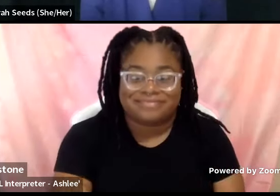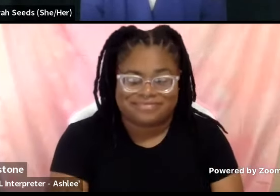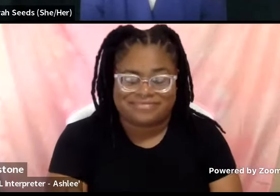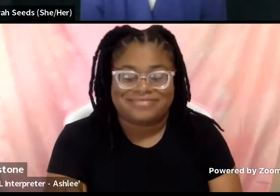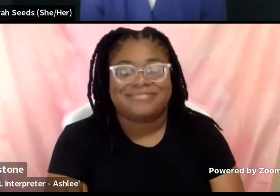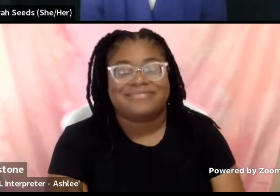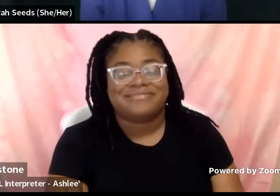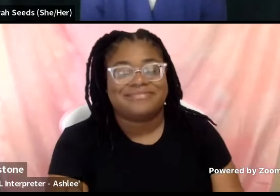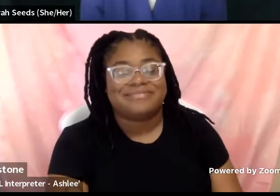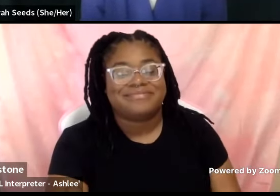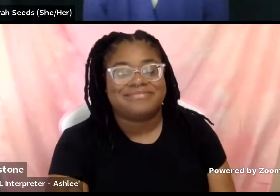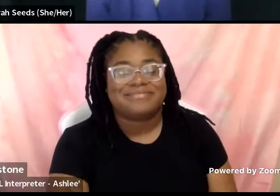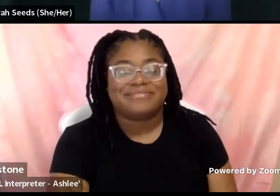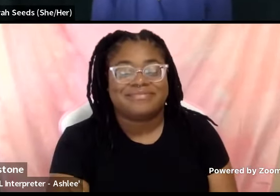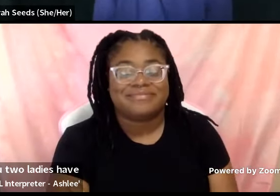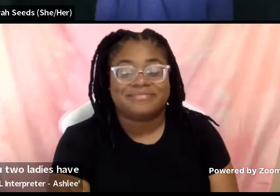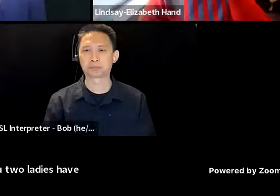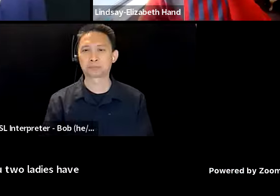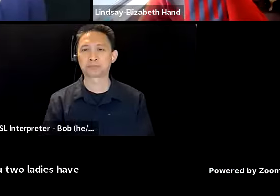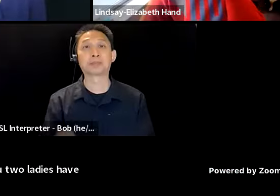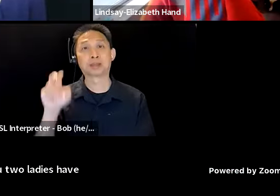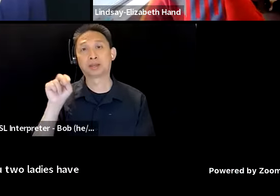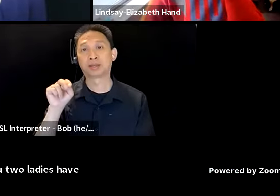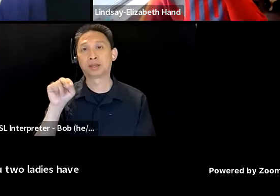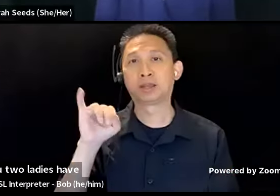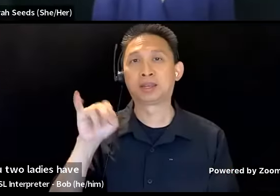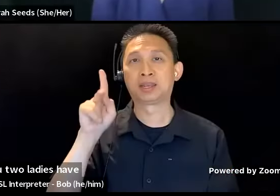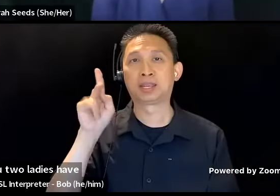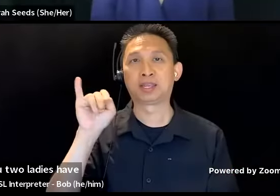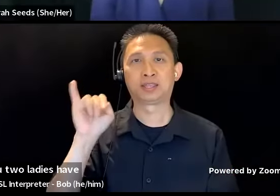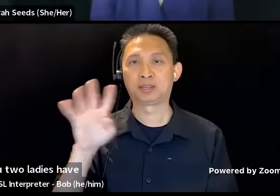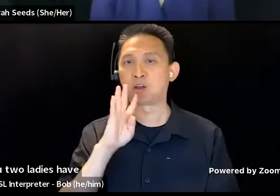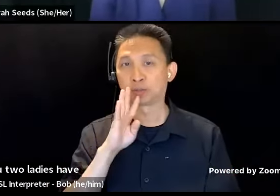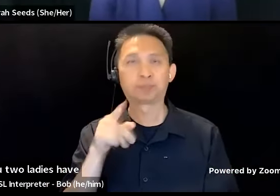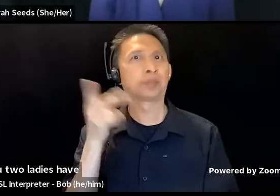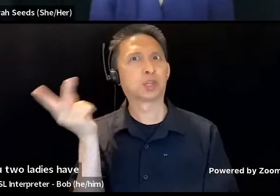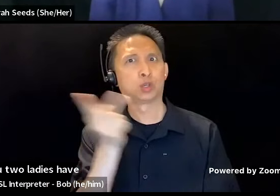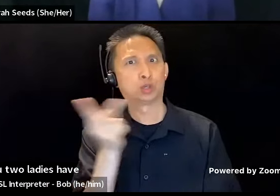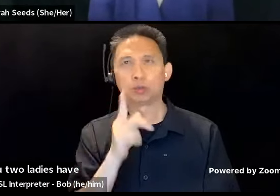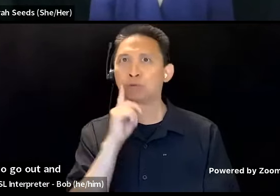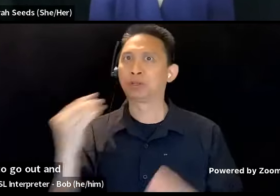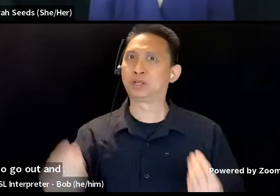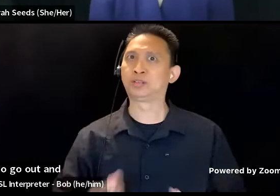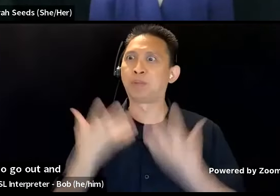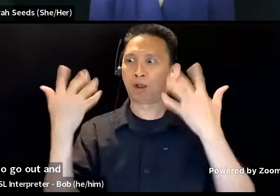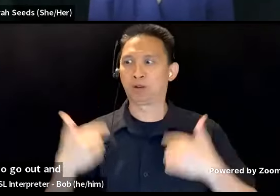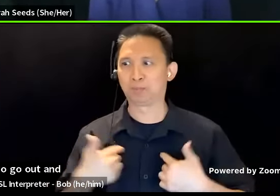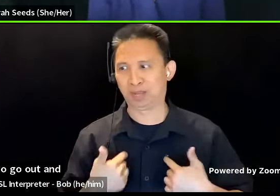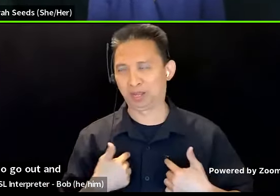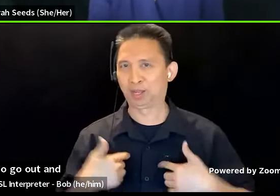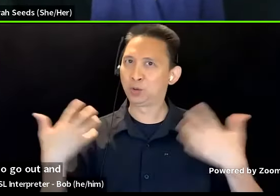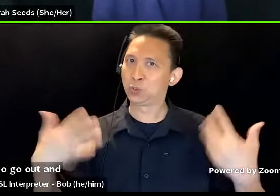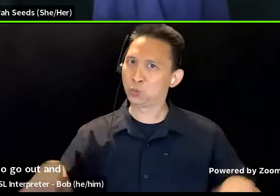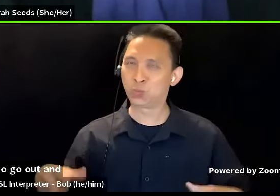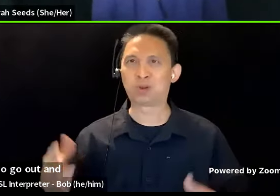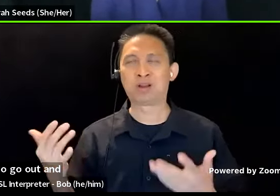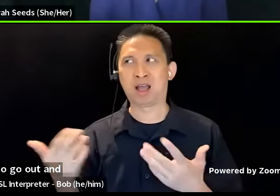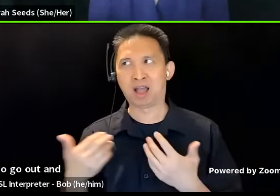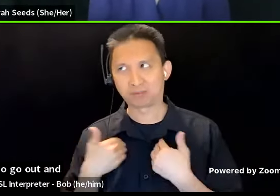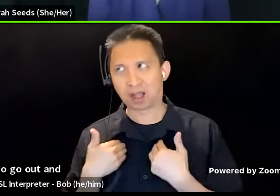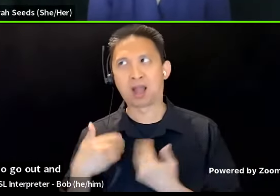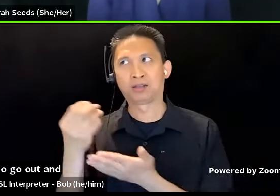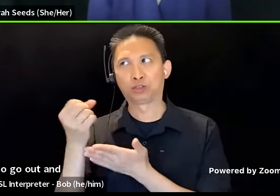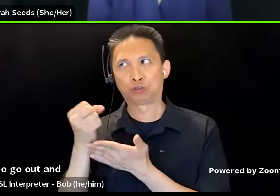inspired me today to go out and actually try to do some stuff with the stuff that I have sitting on my computer. That's what I'm saying. Yes,